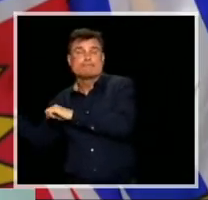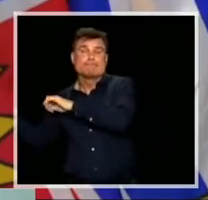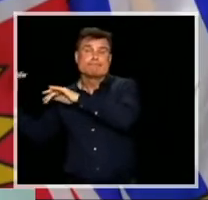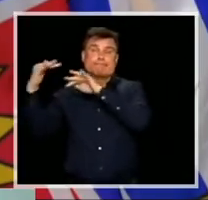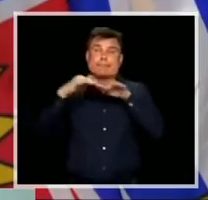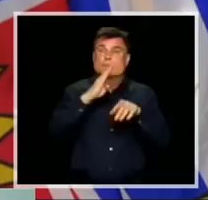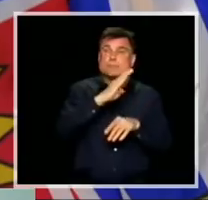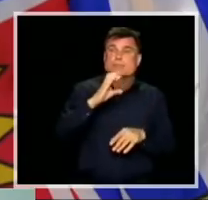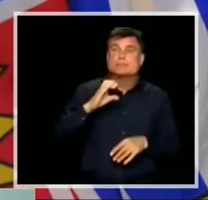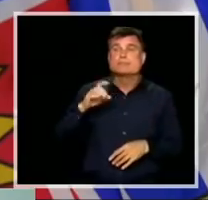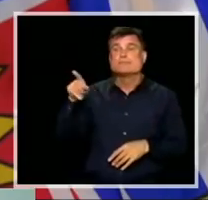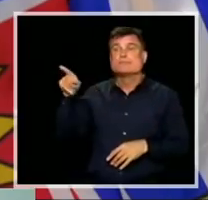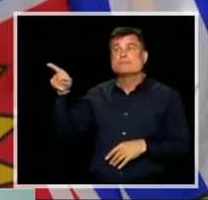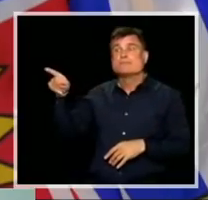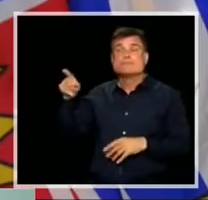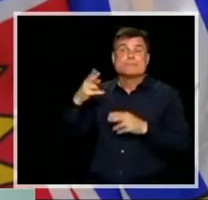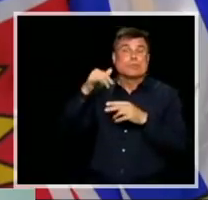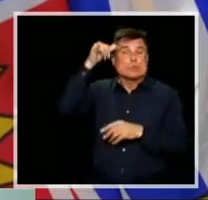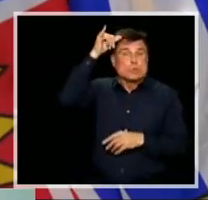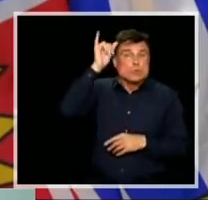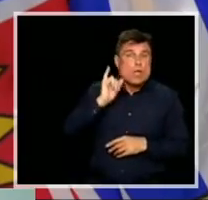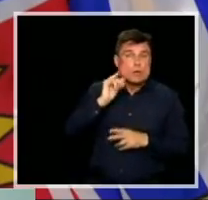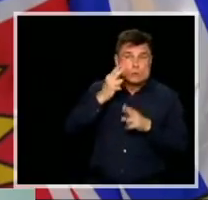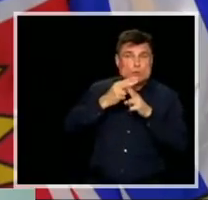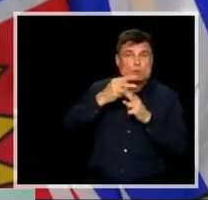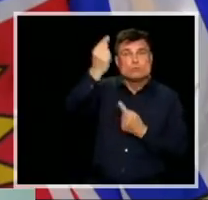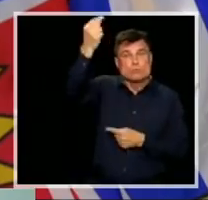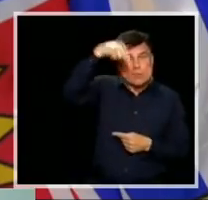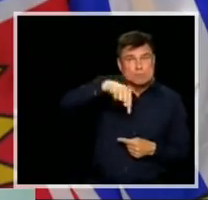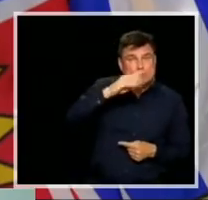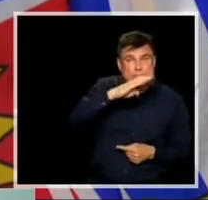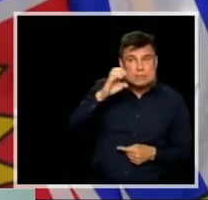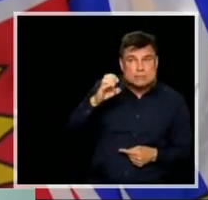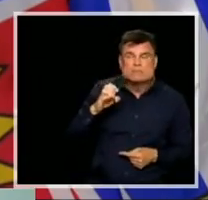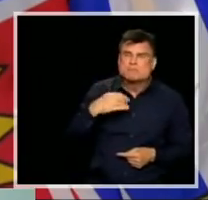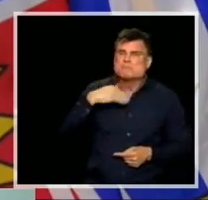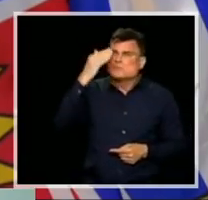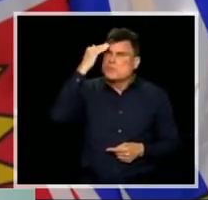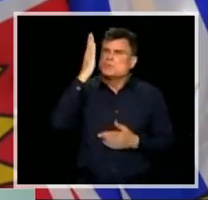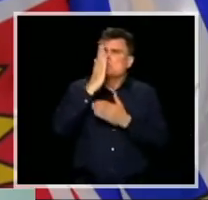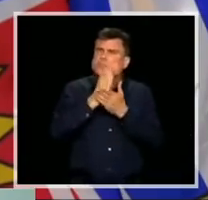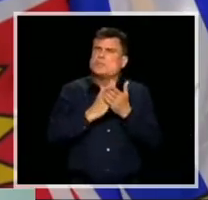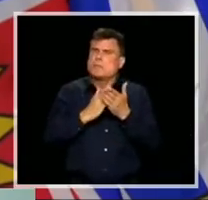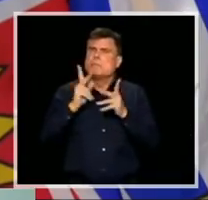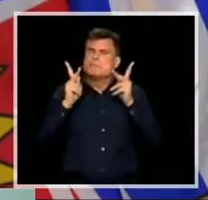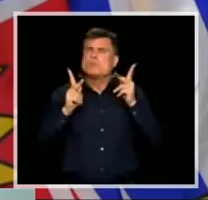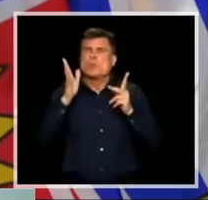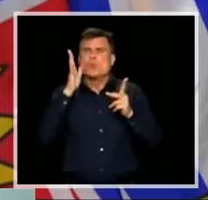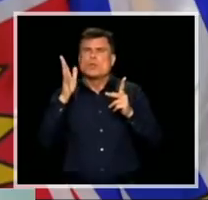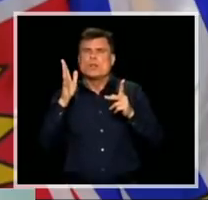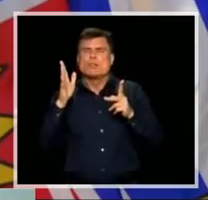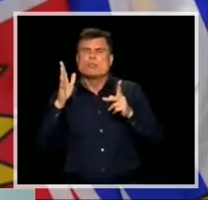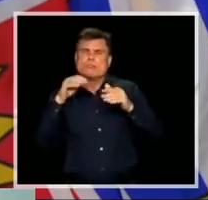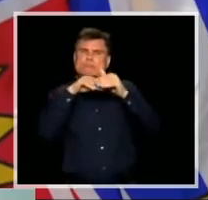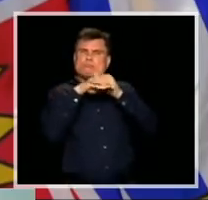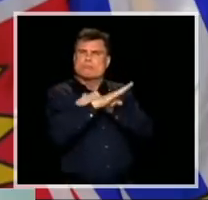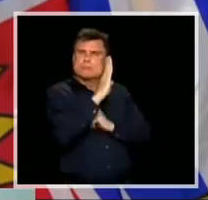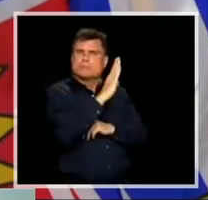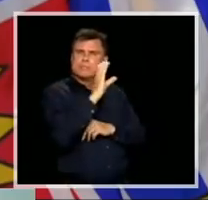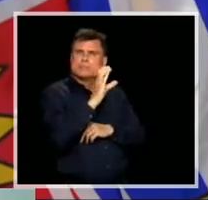happen. So, but it's not across the board. Some vaccines work very well in elderly people or older